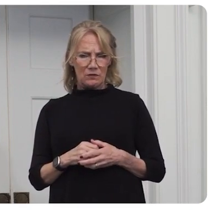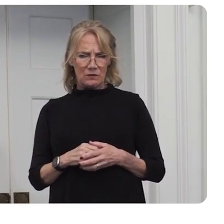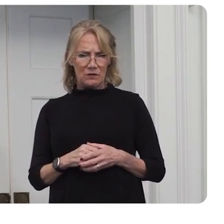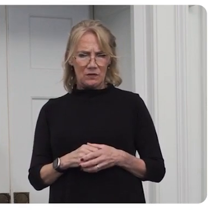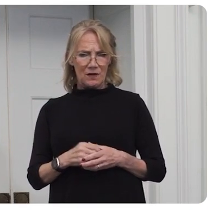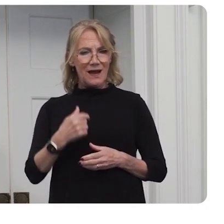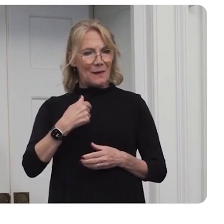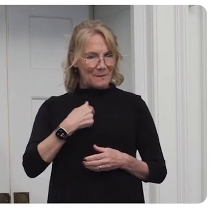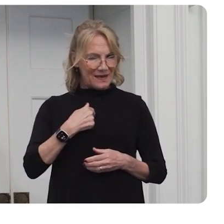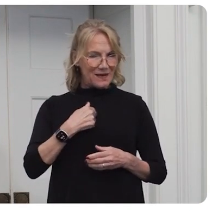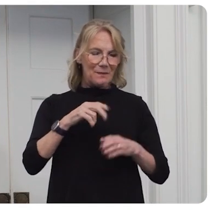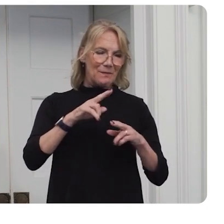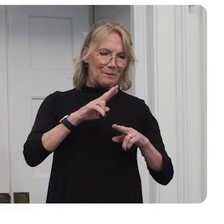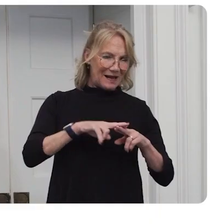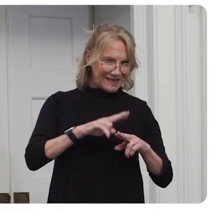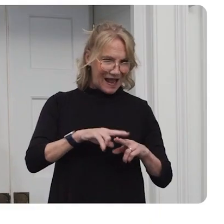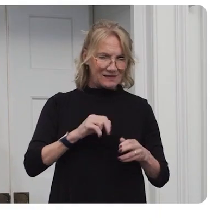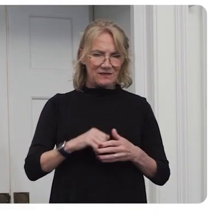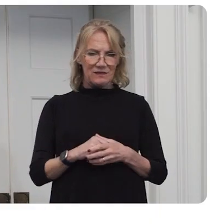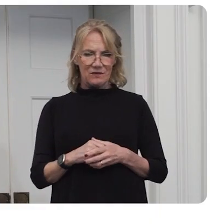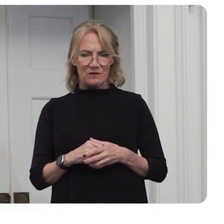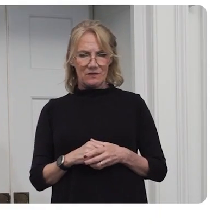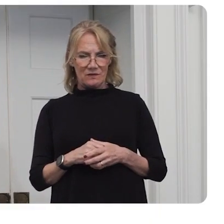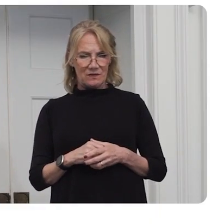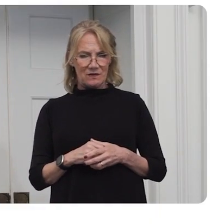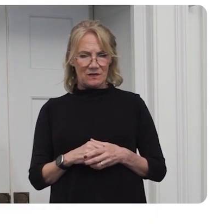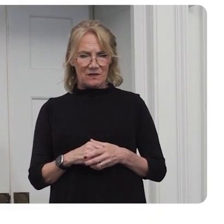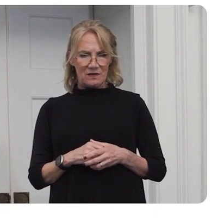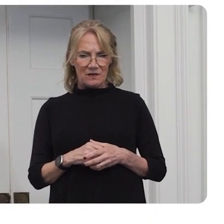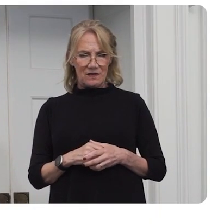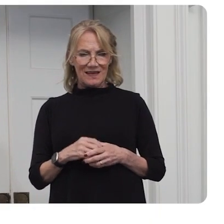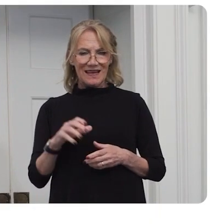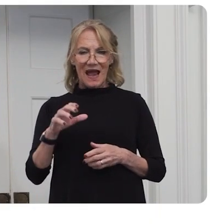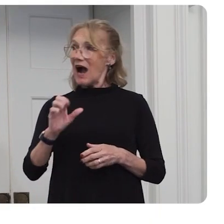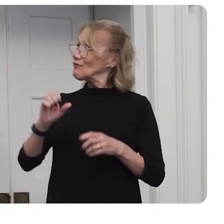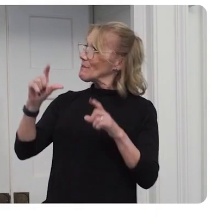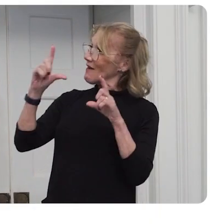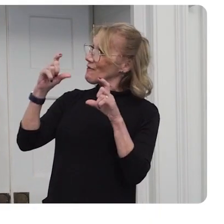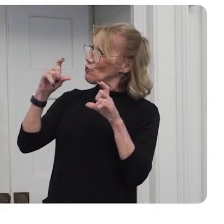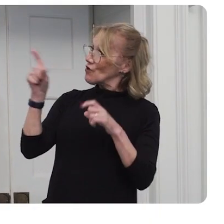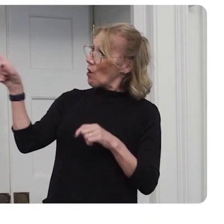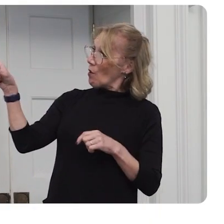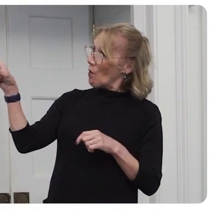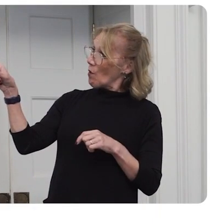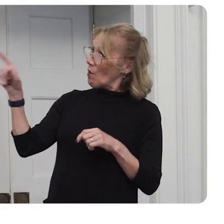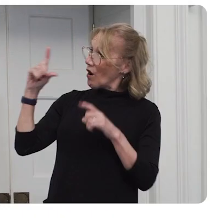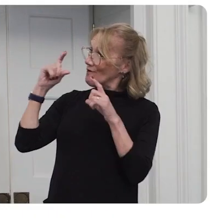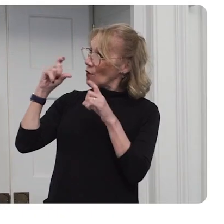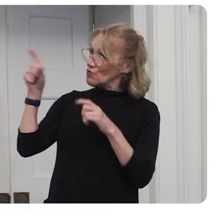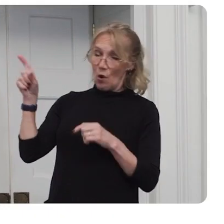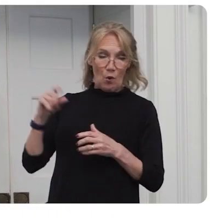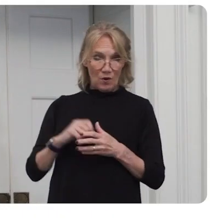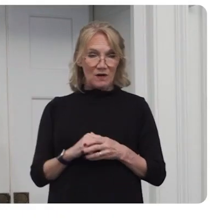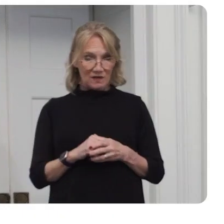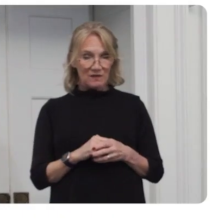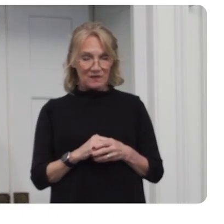and my dad. It's you and your dad. Yeah, I've got that photo there. Okay, Shall